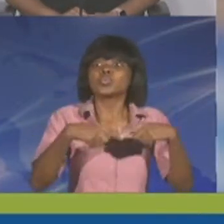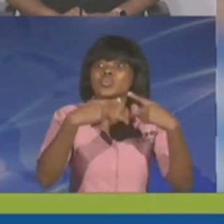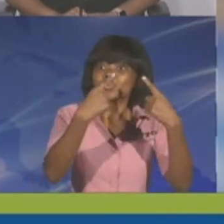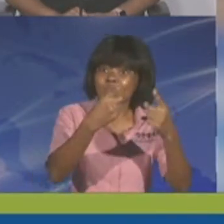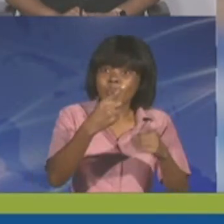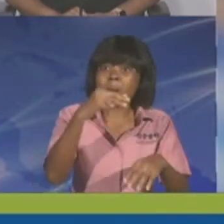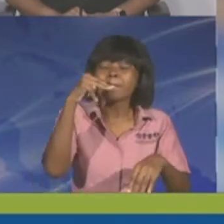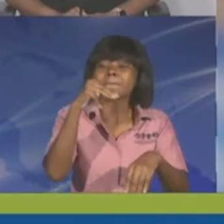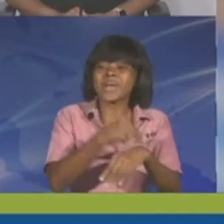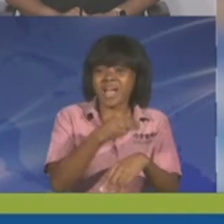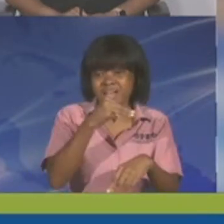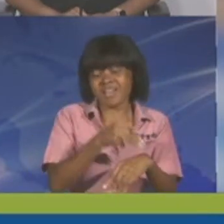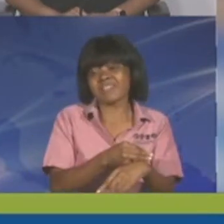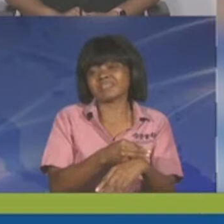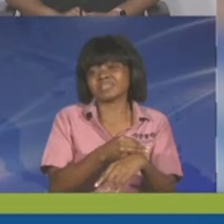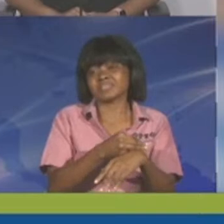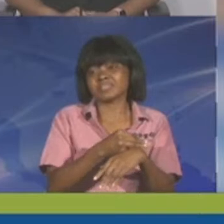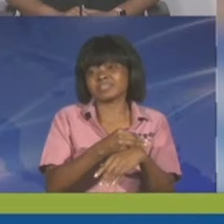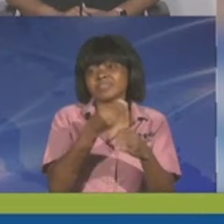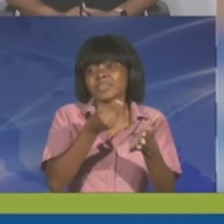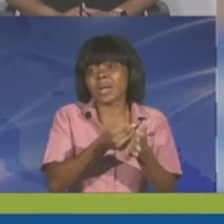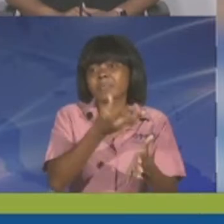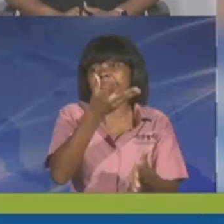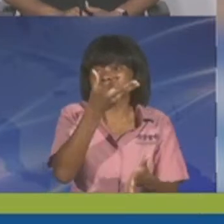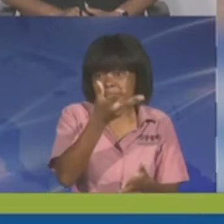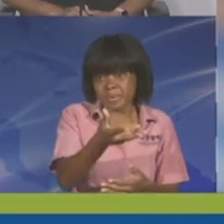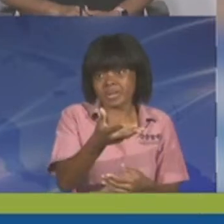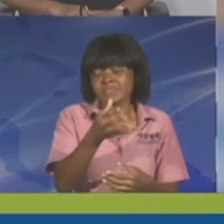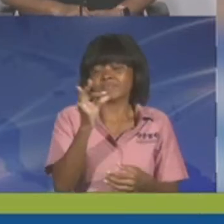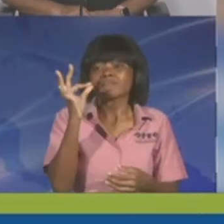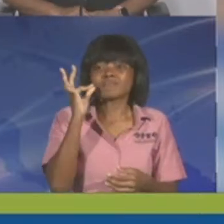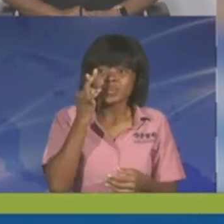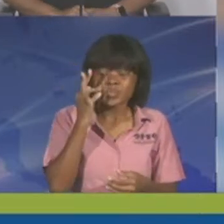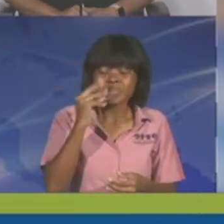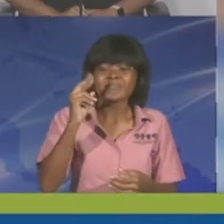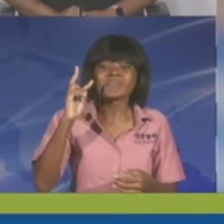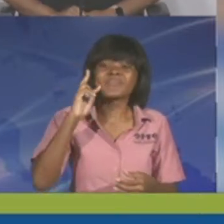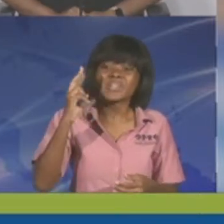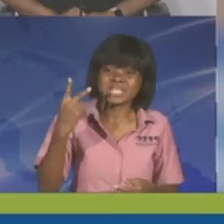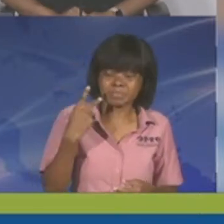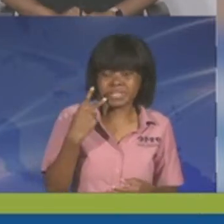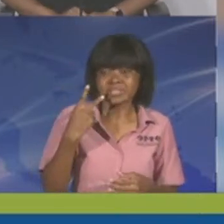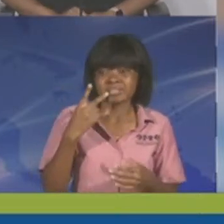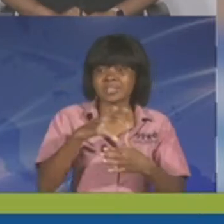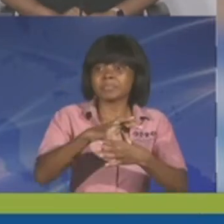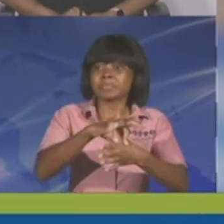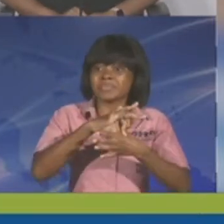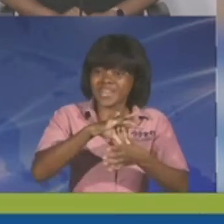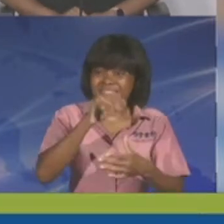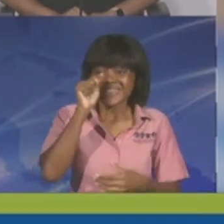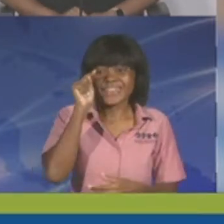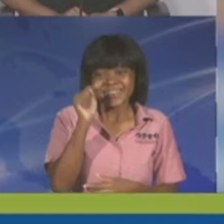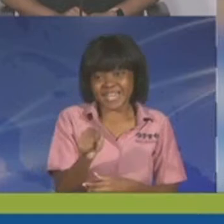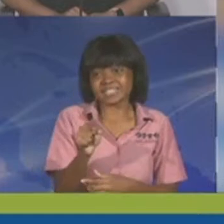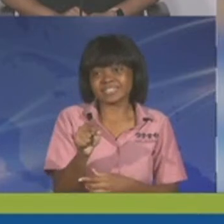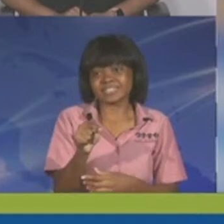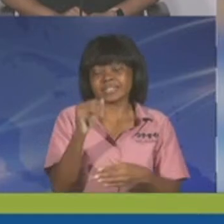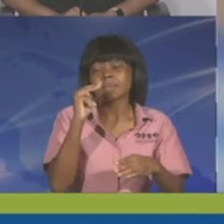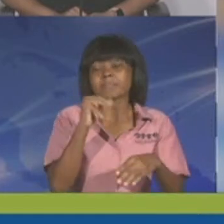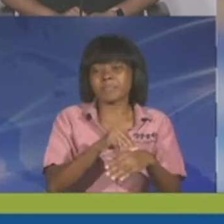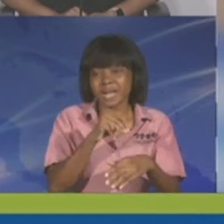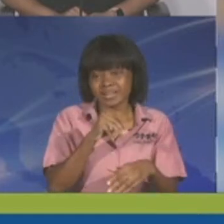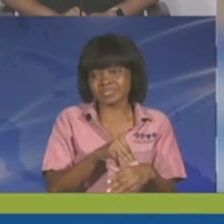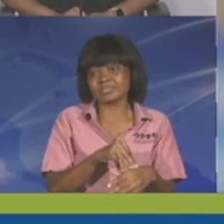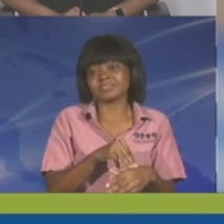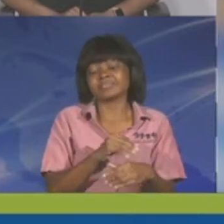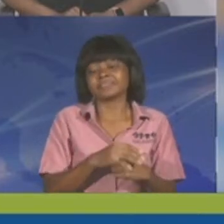We can get our fresh vegetables and our fresh fruits and our fresh meat right from the butcher in the market. So we want to look at getting more